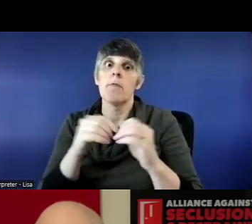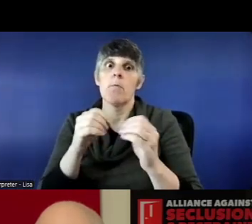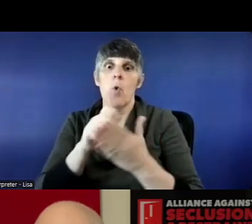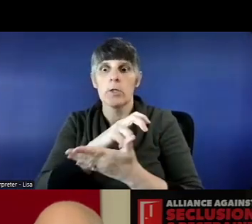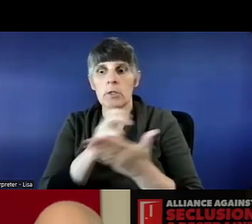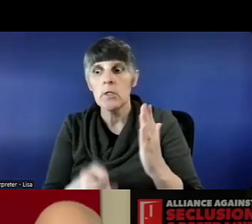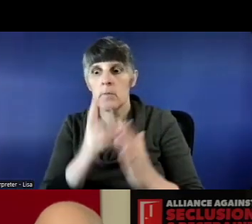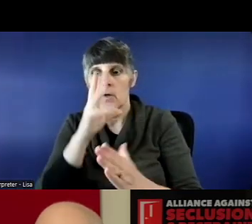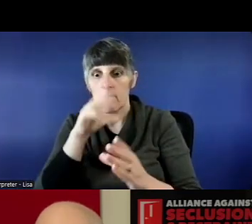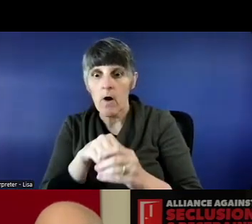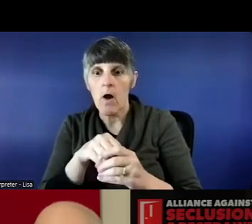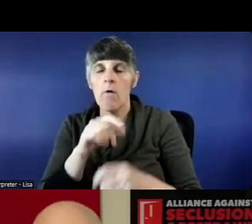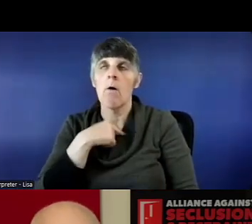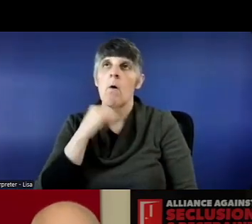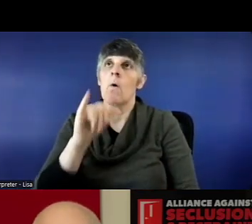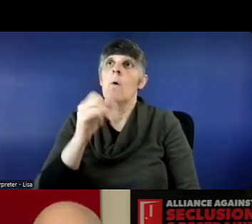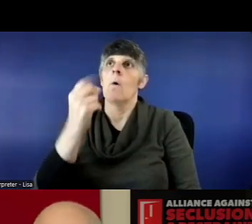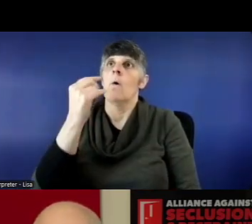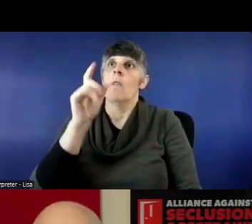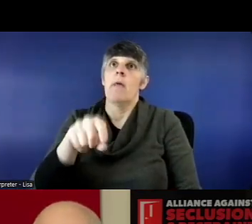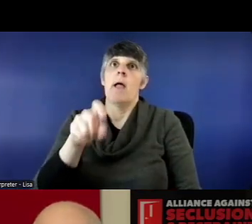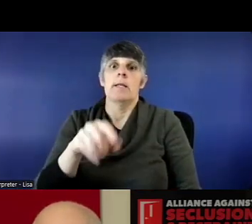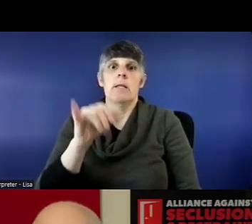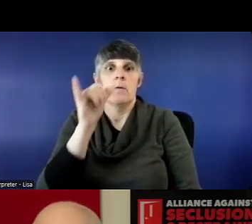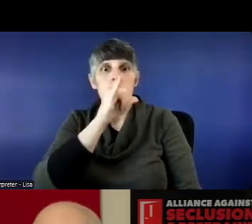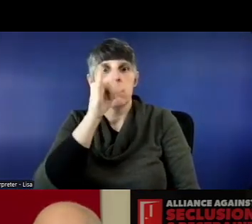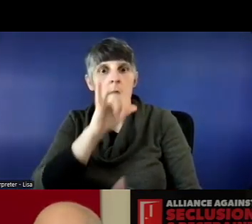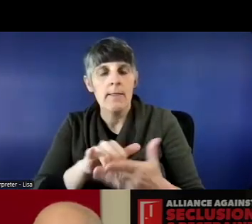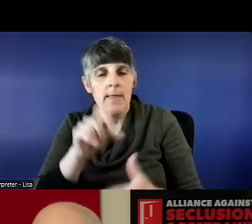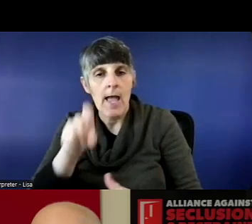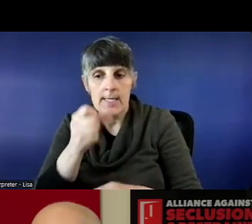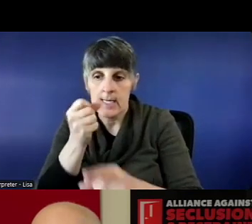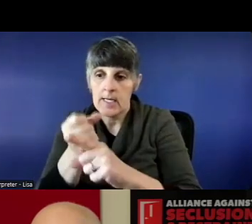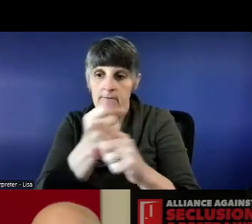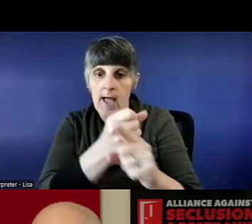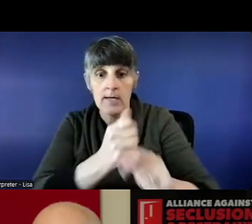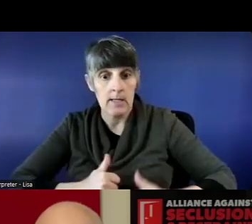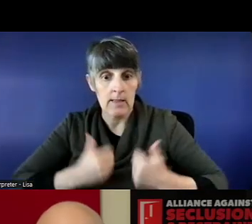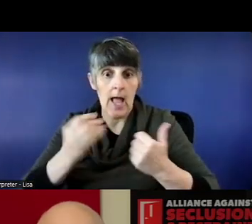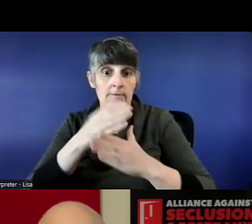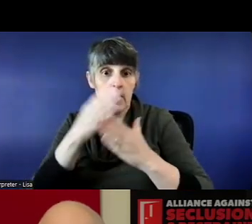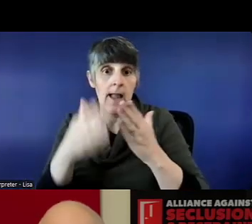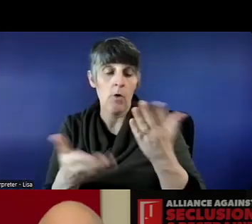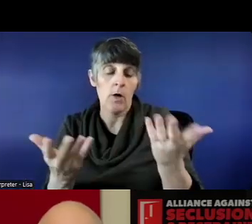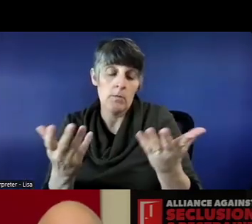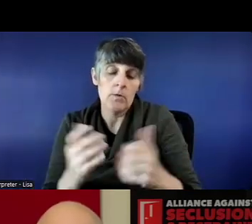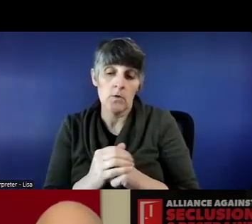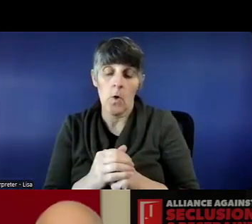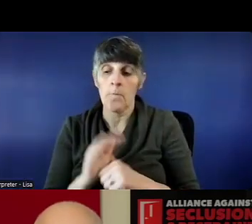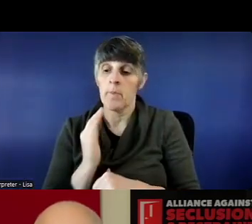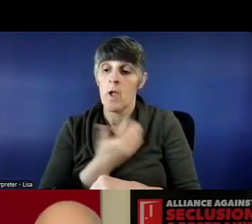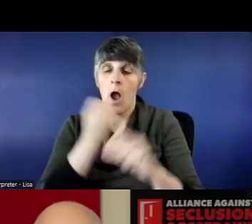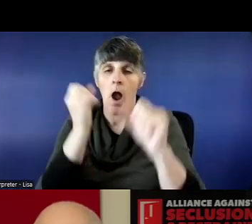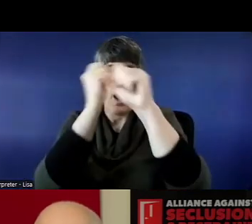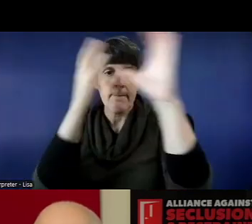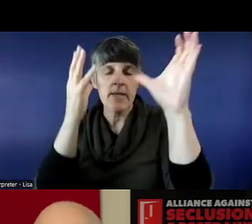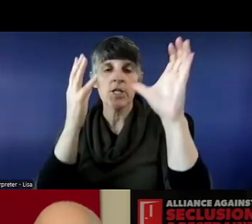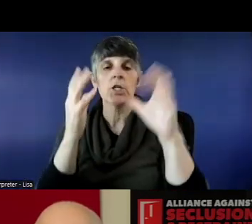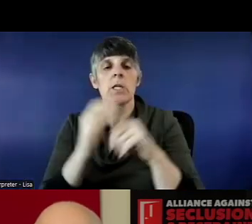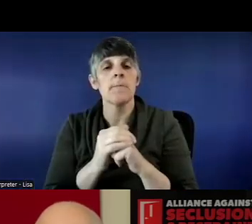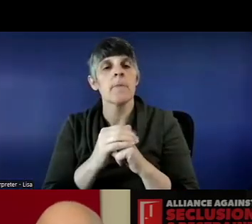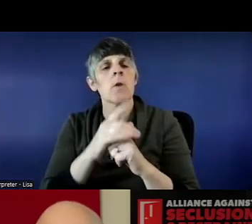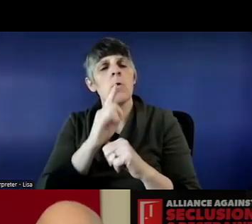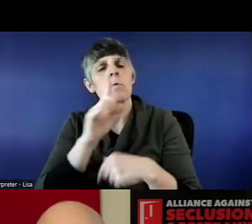in, the more I realized there was a need, and that need is affecting lives and affecting outcomes. So our mission at the Alliance is